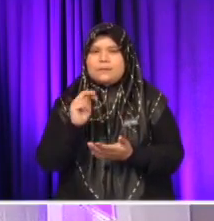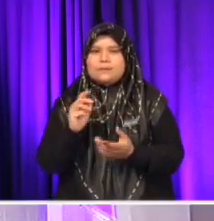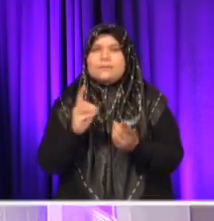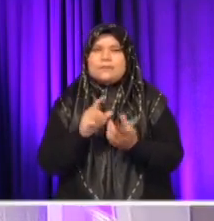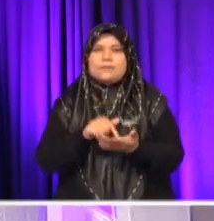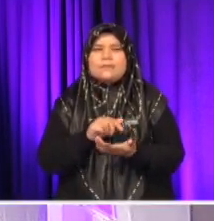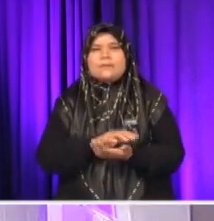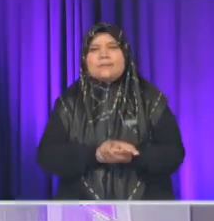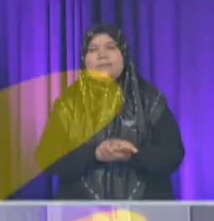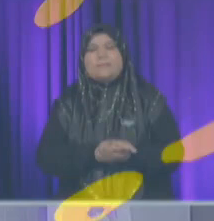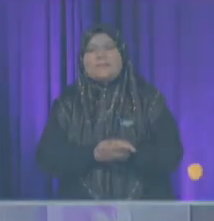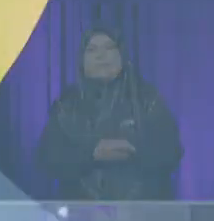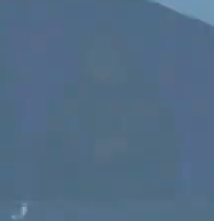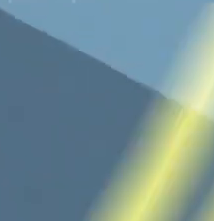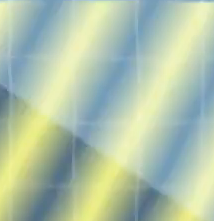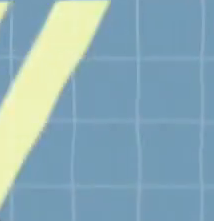KPM.